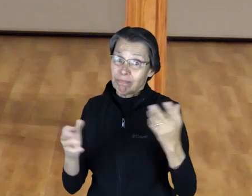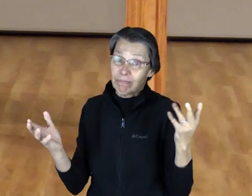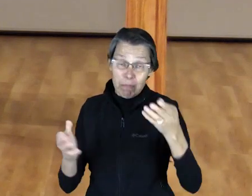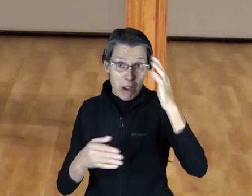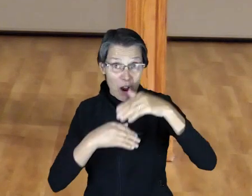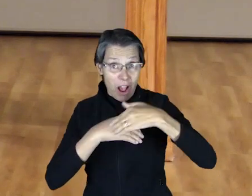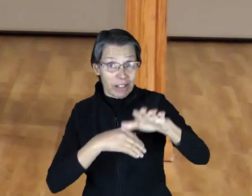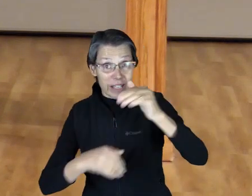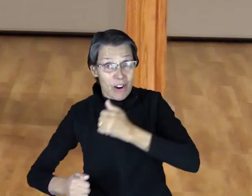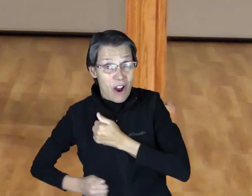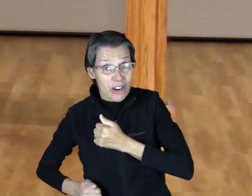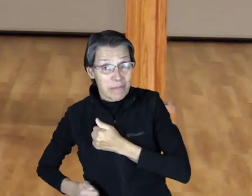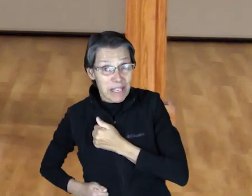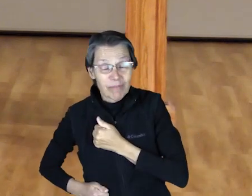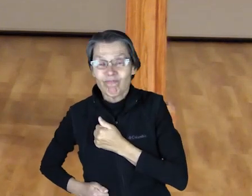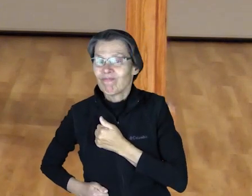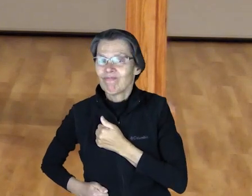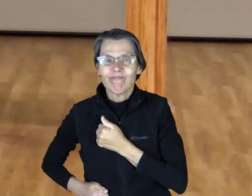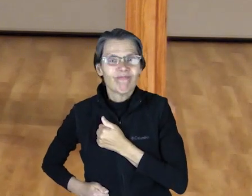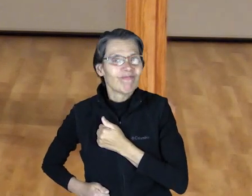they get Moses.